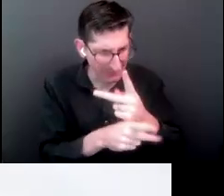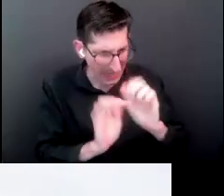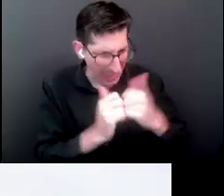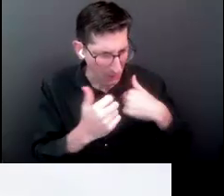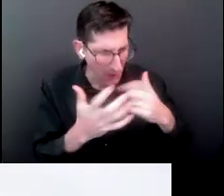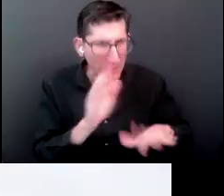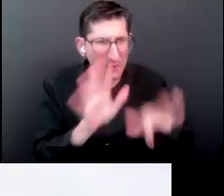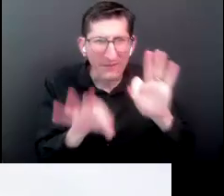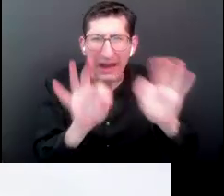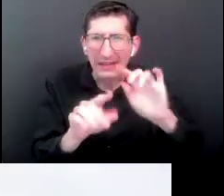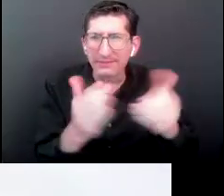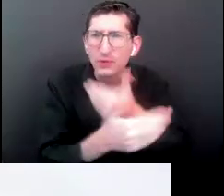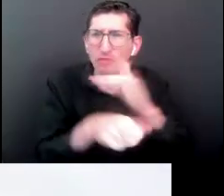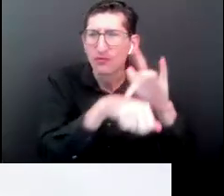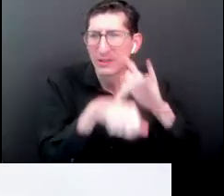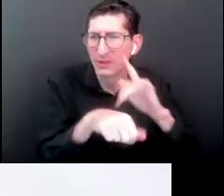other resources.